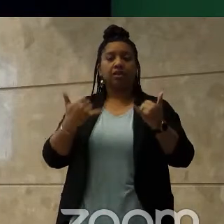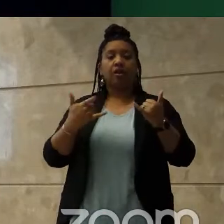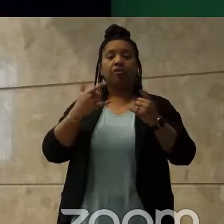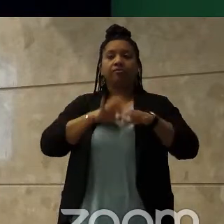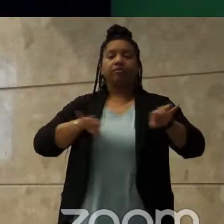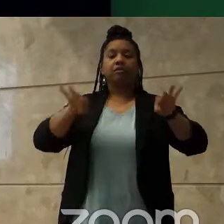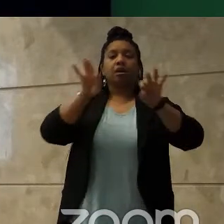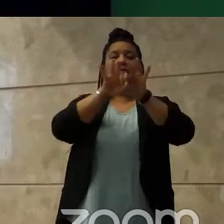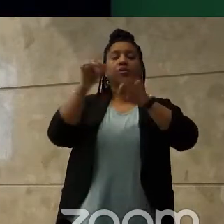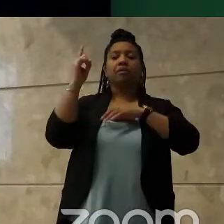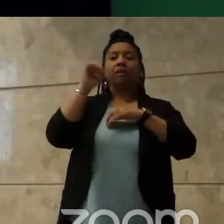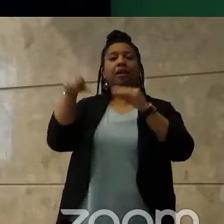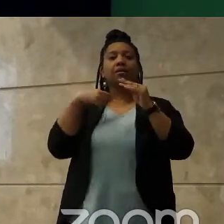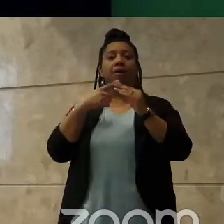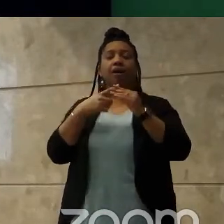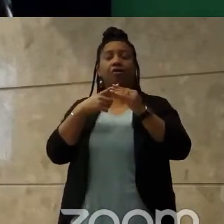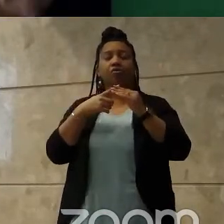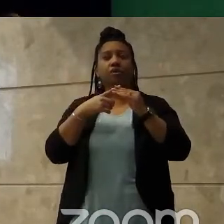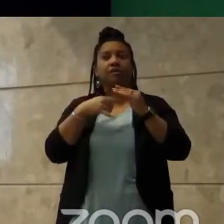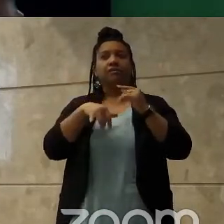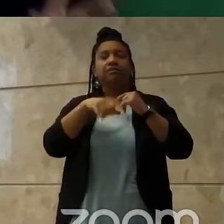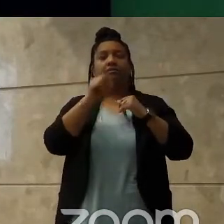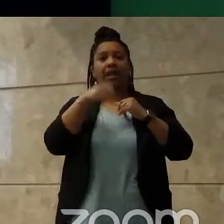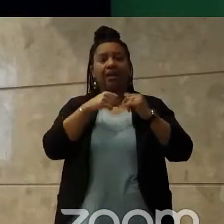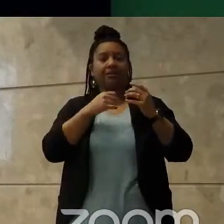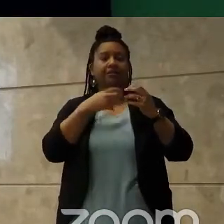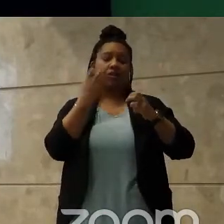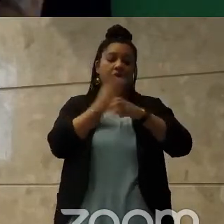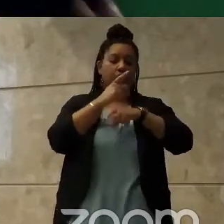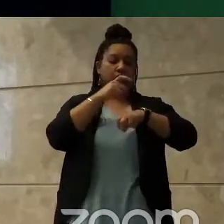about not only the tragedies that we face when we